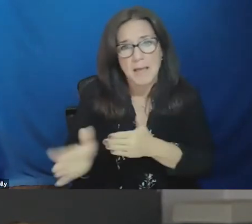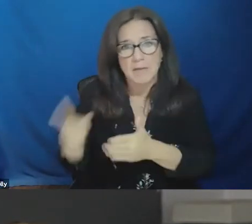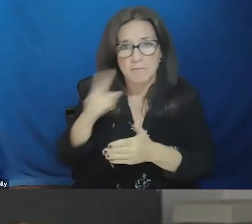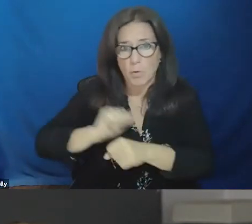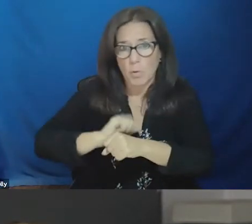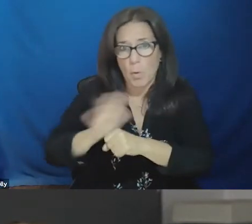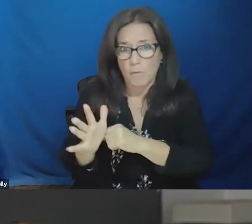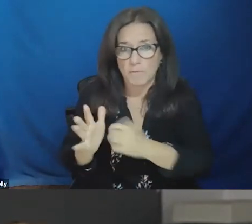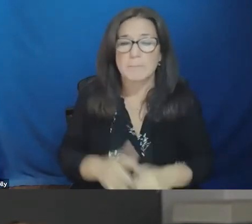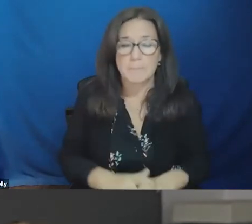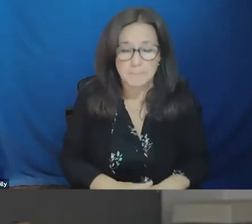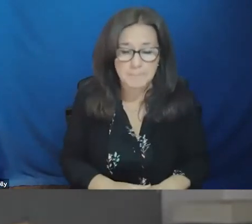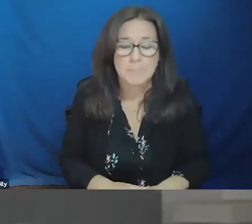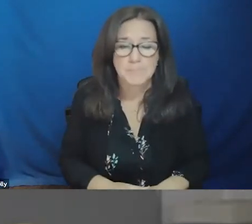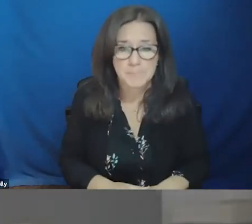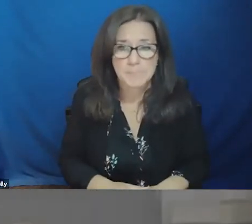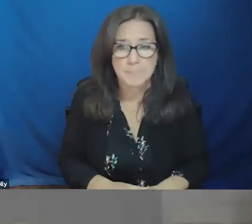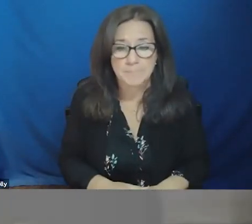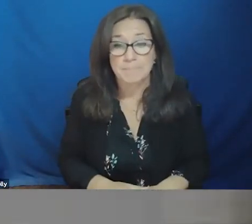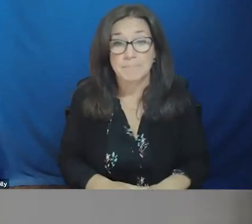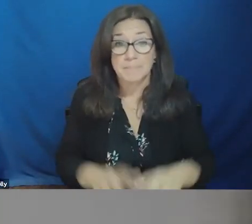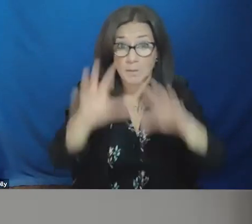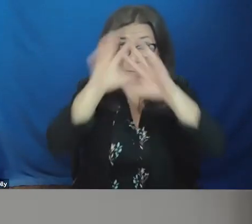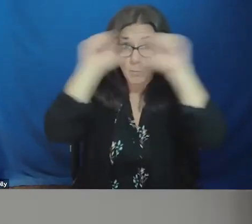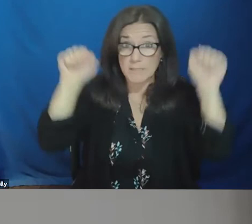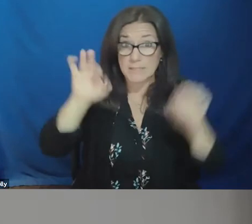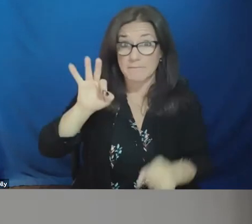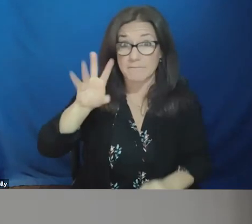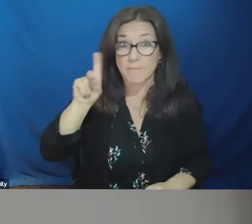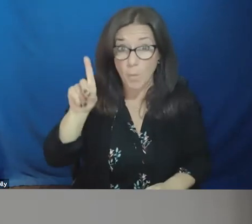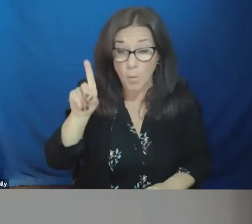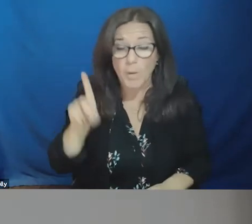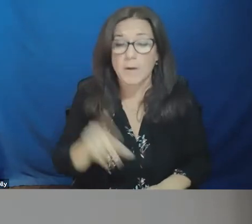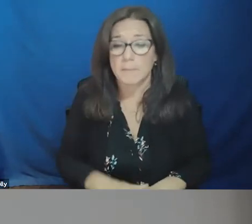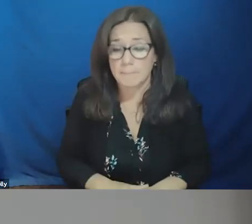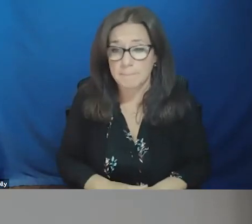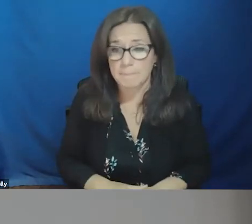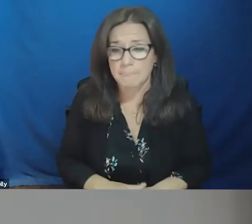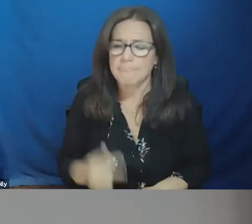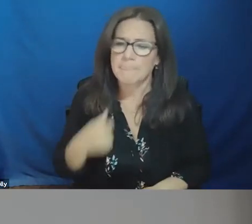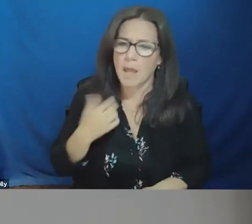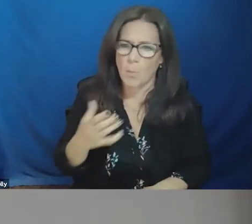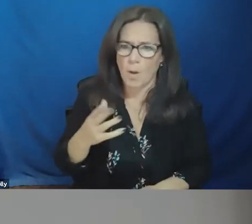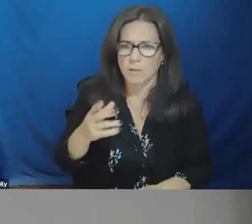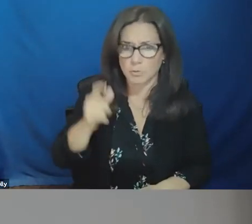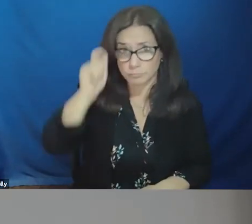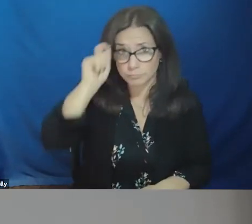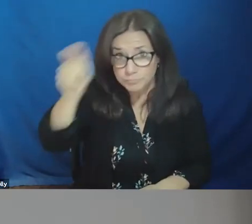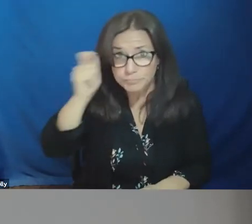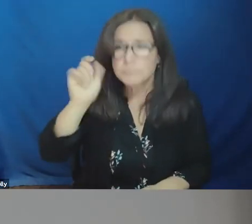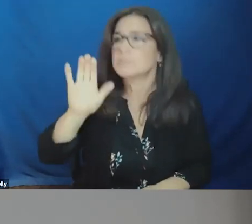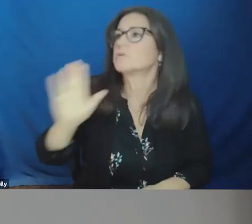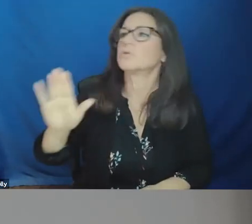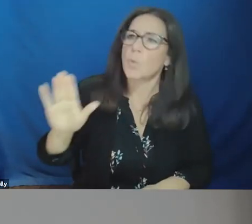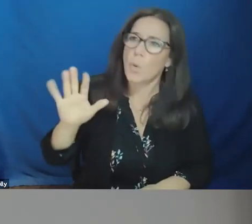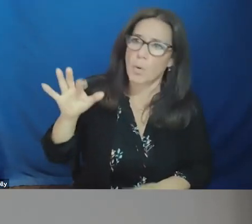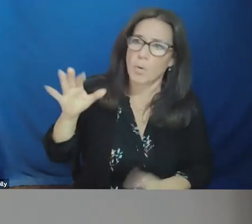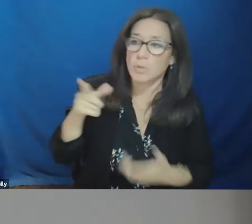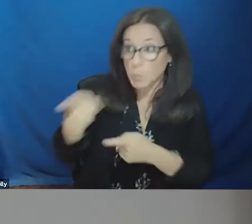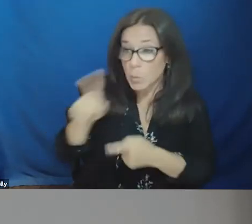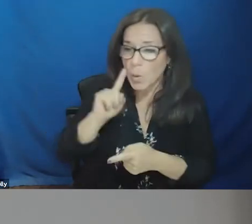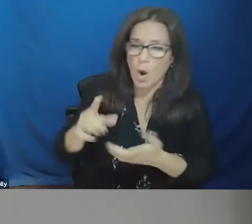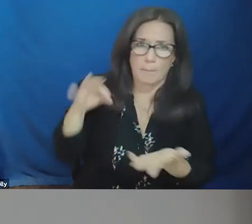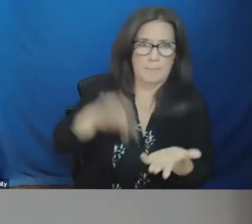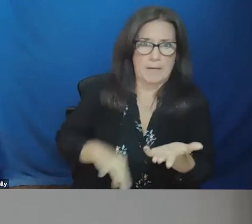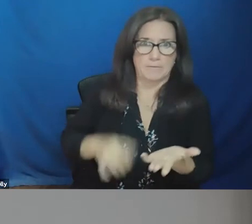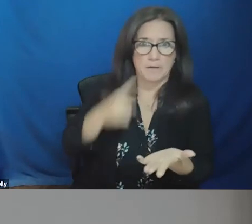And I'd just like to also mention that I think it's you're a tremendous asset to this district. When I